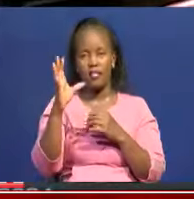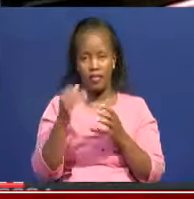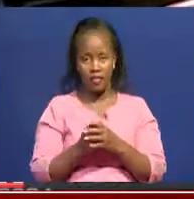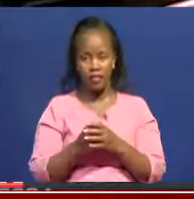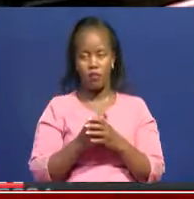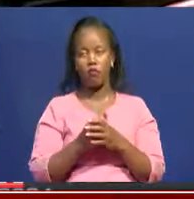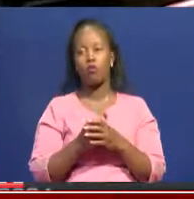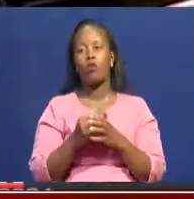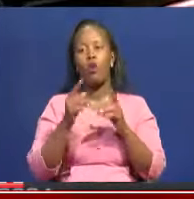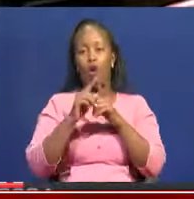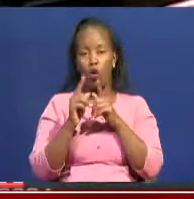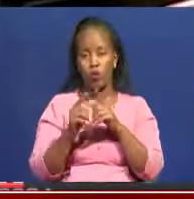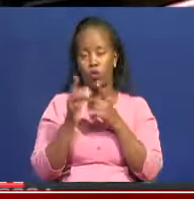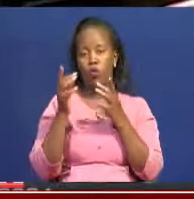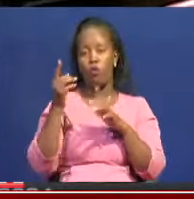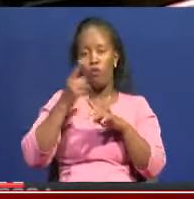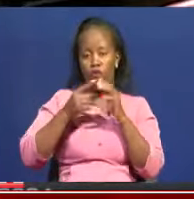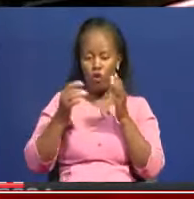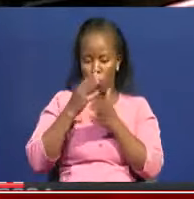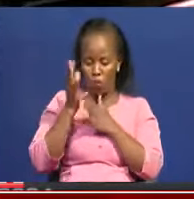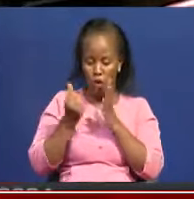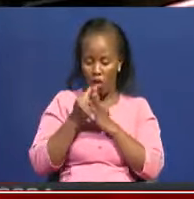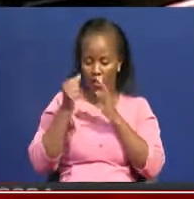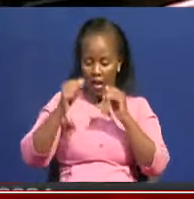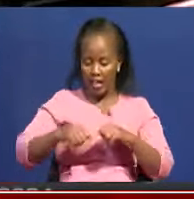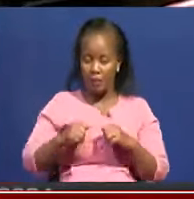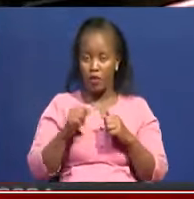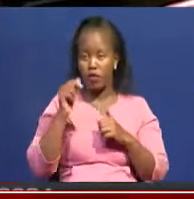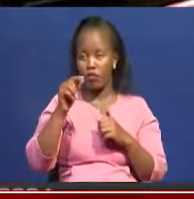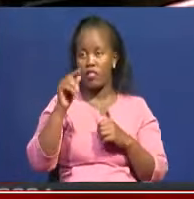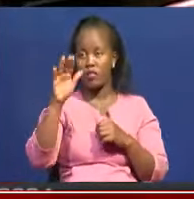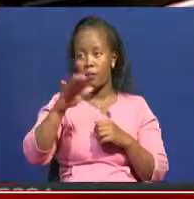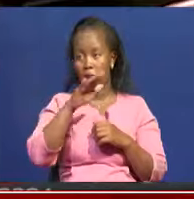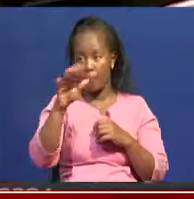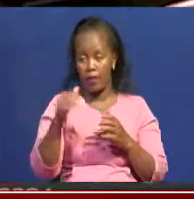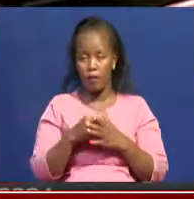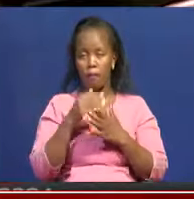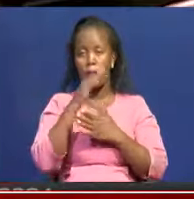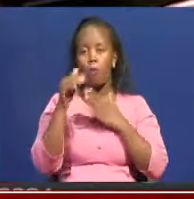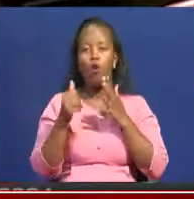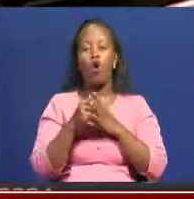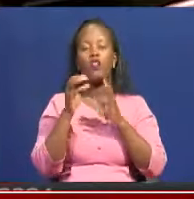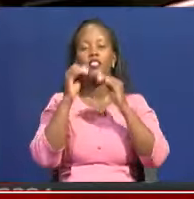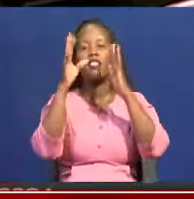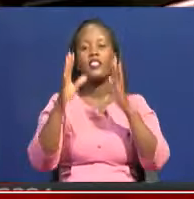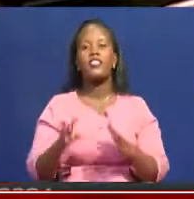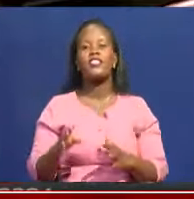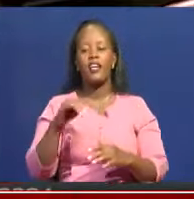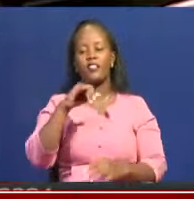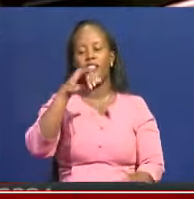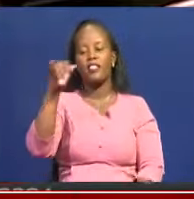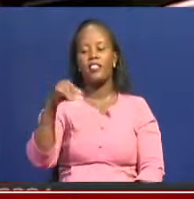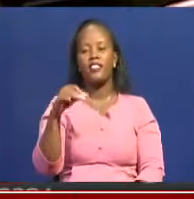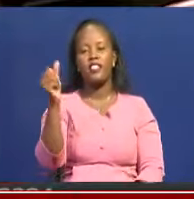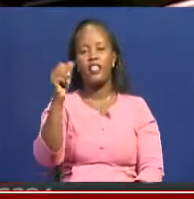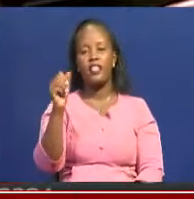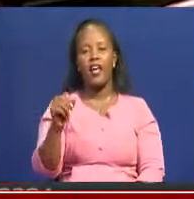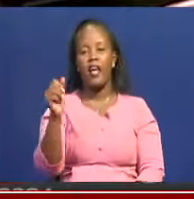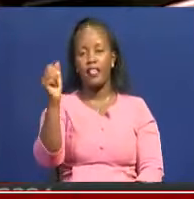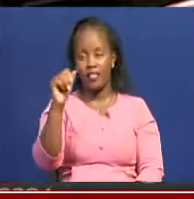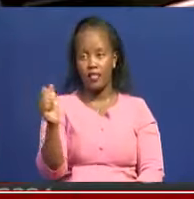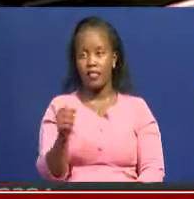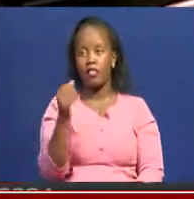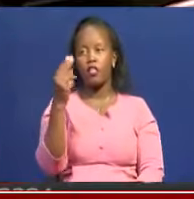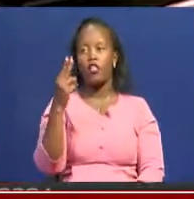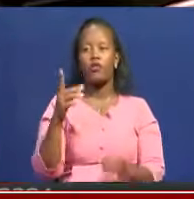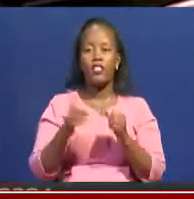Speaker. And out of the resolution of this House, all our JSS interns, who are 26,000 in number,